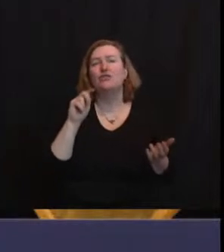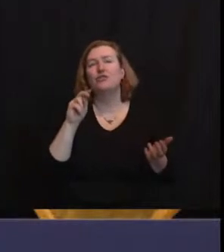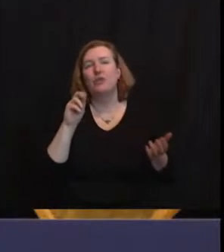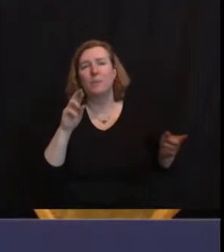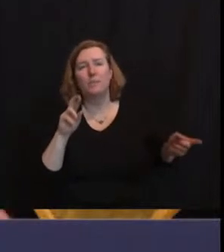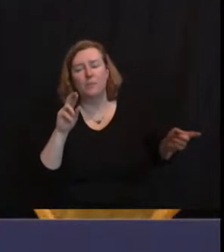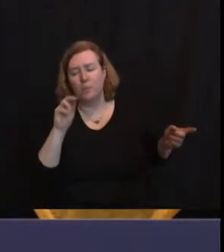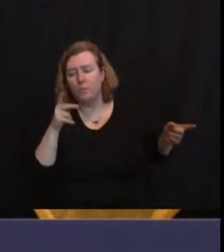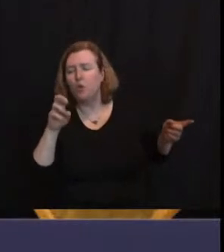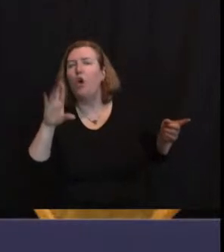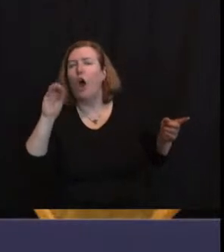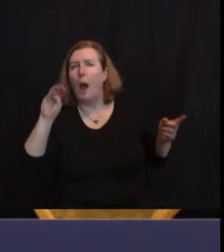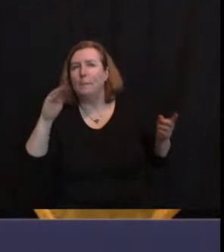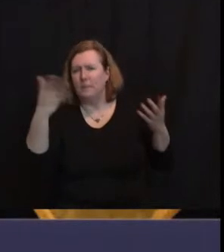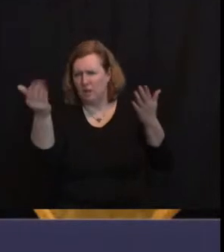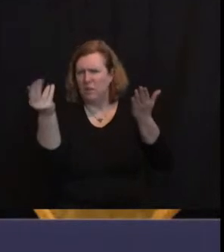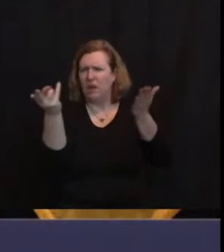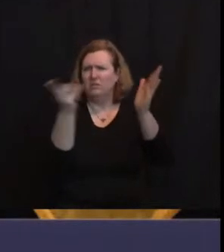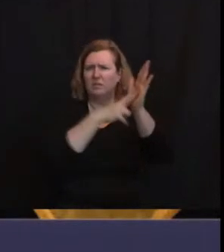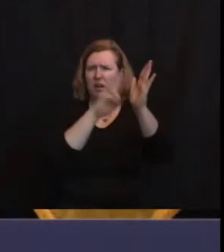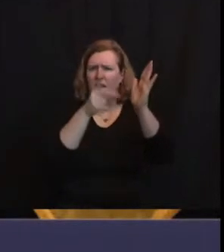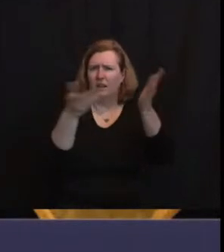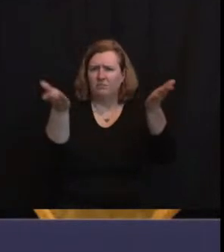Sign up, folks. Jared,